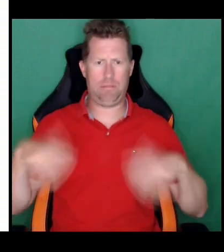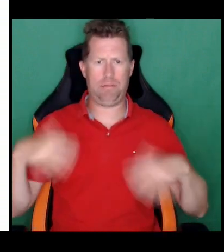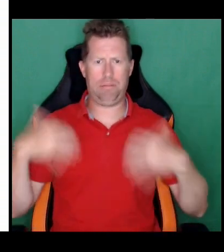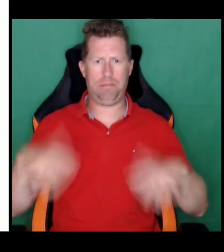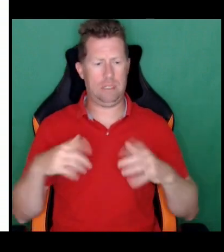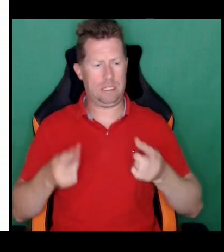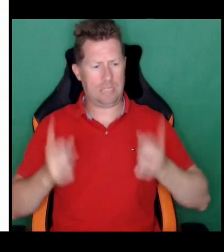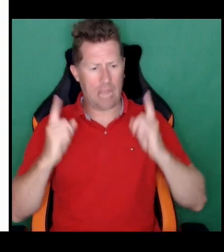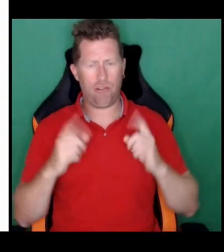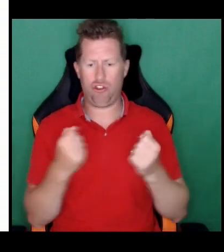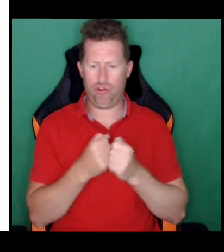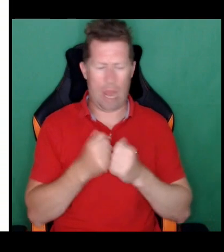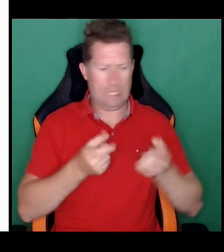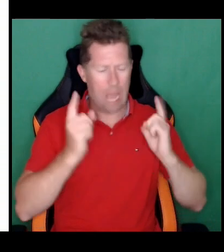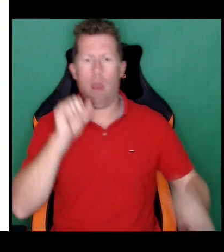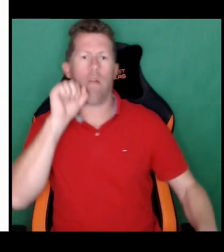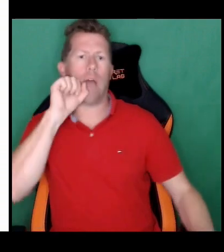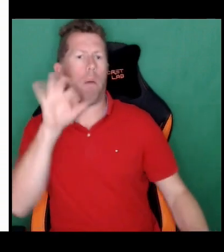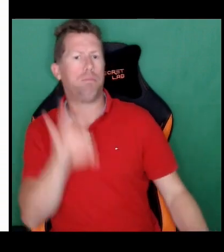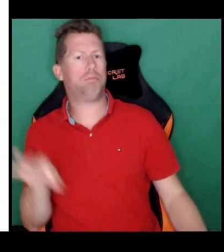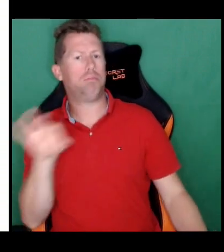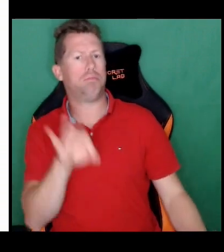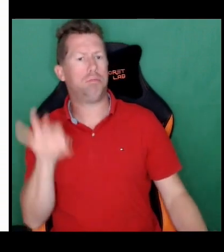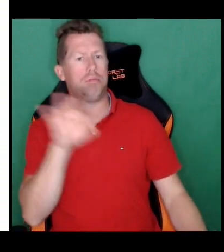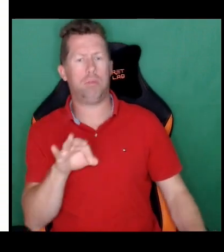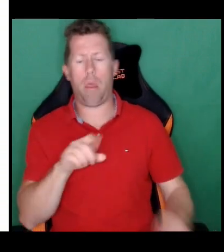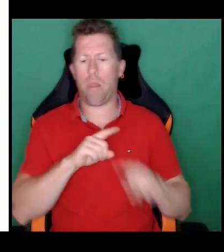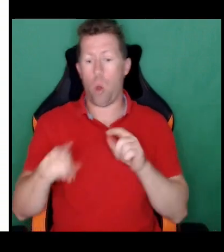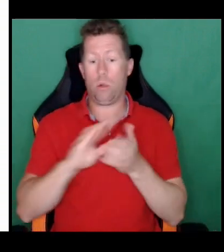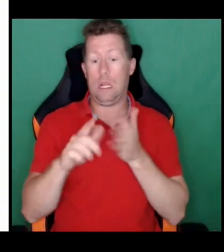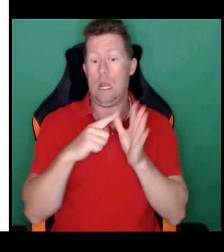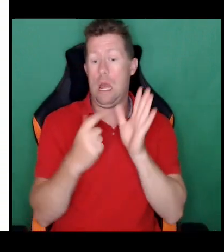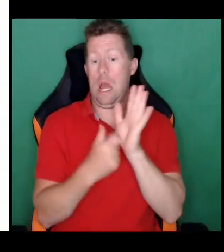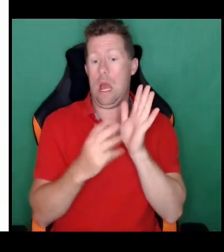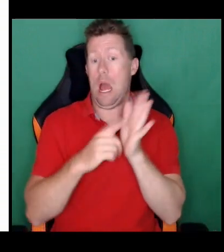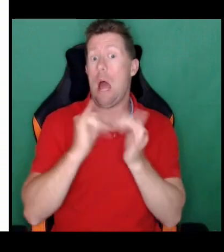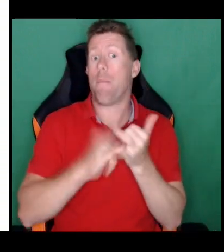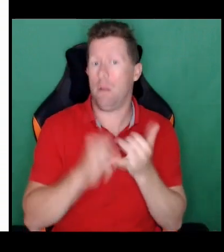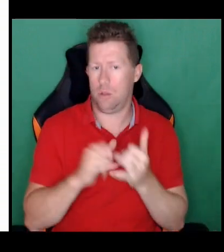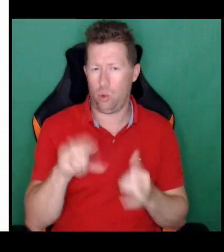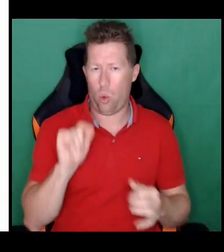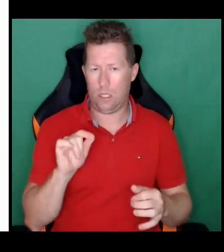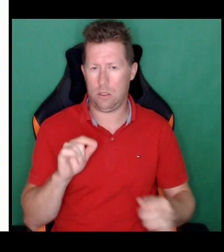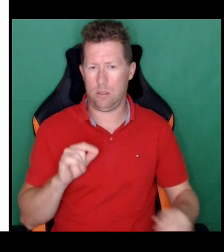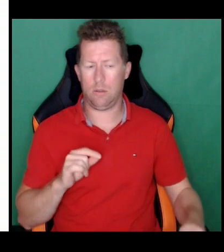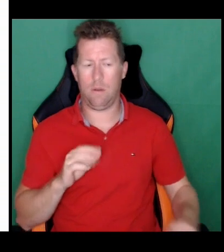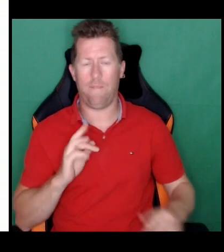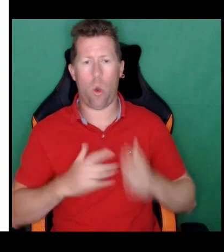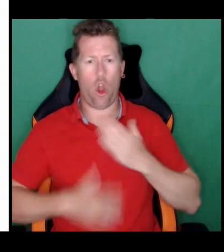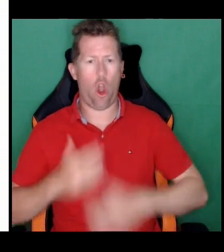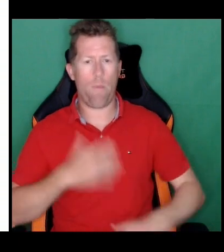whatever's going on for them, that vaping is the most harmless choice they can make when it comes to coping options.